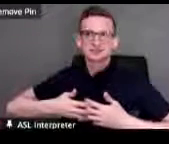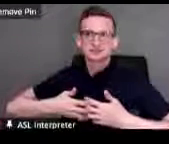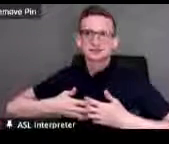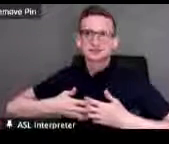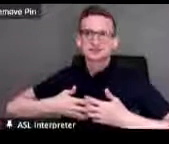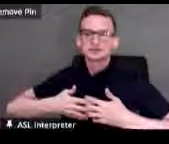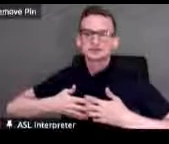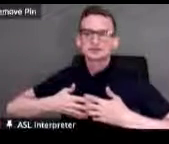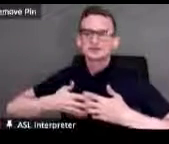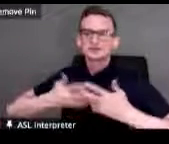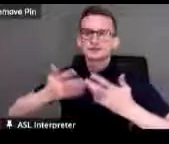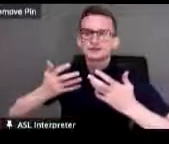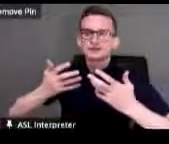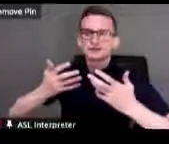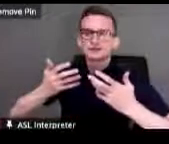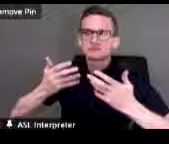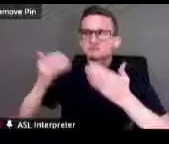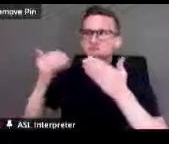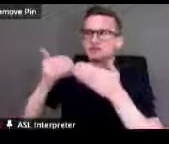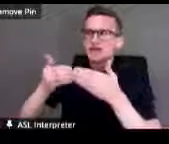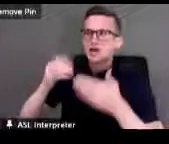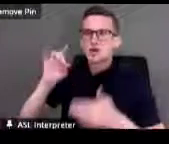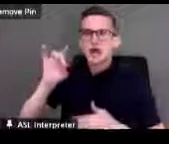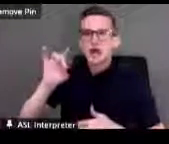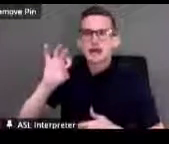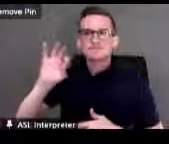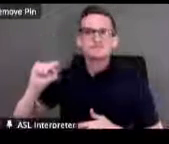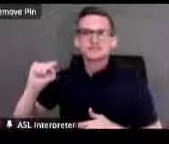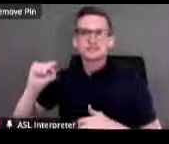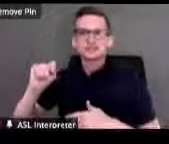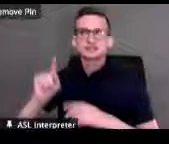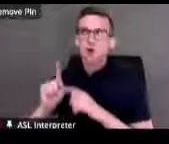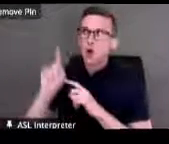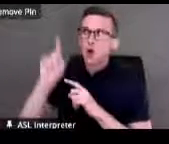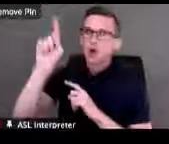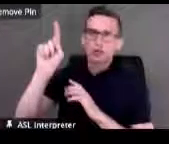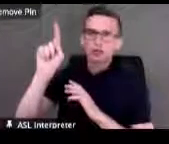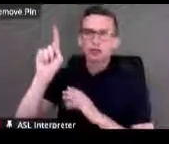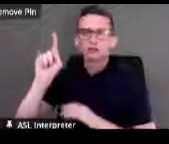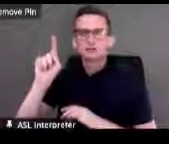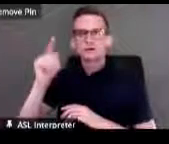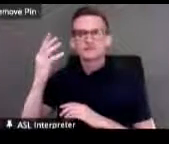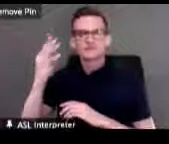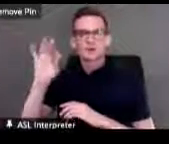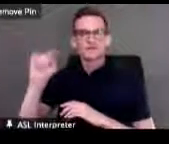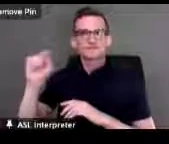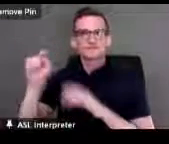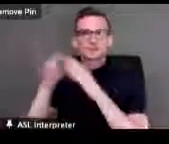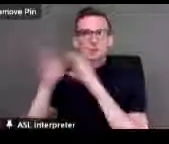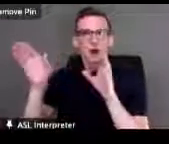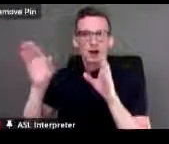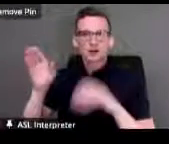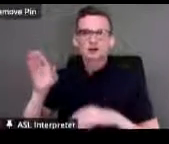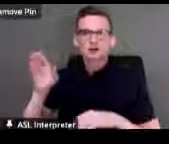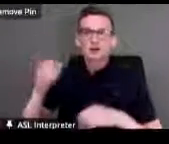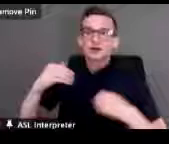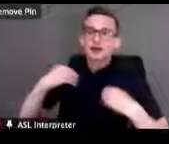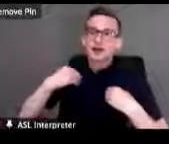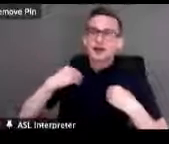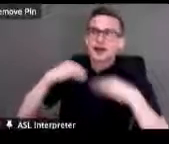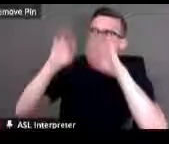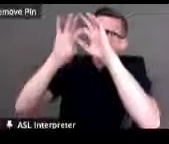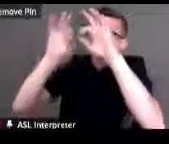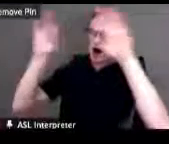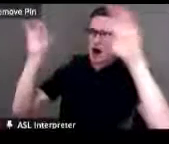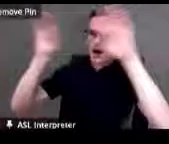probably almost 8 feet tall by about 4 feet wide. You'd pull a curtain, you'd hit this rod and the curtain would close behind you. And it had